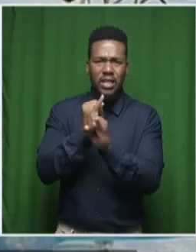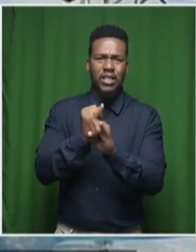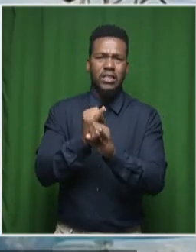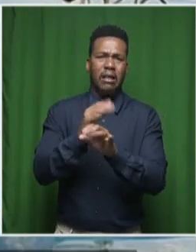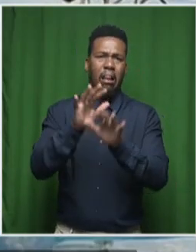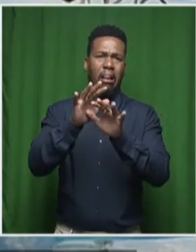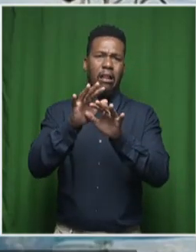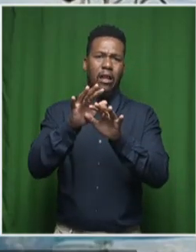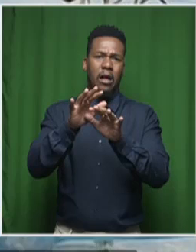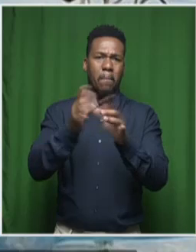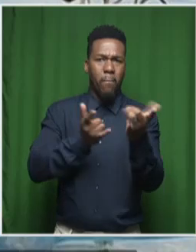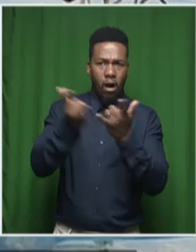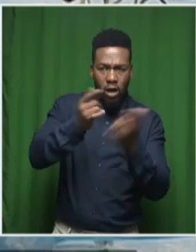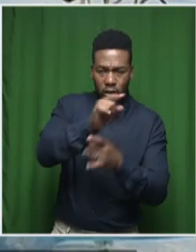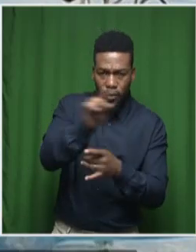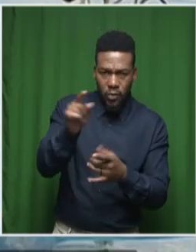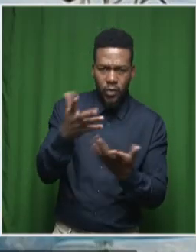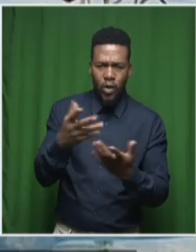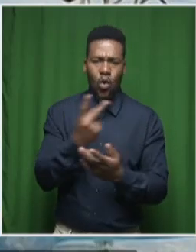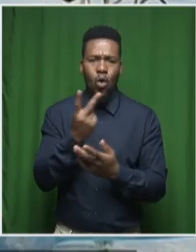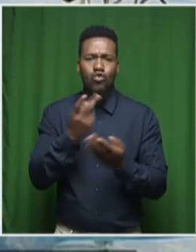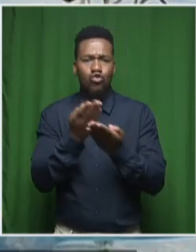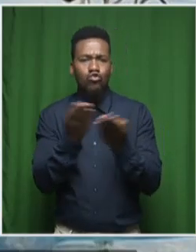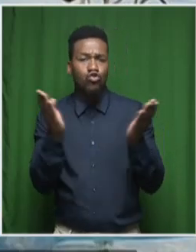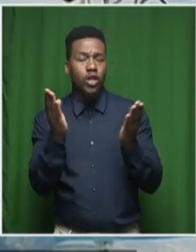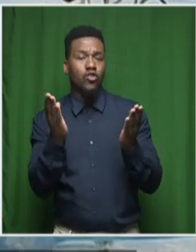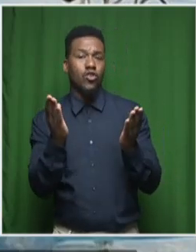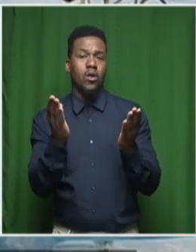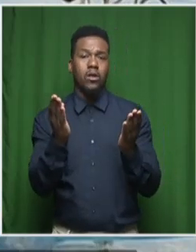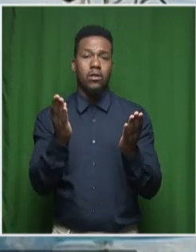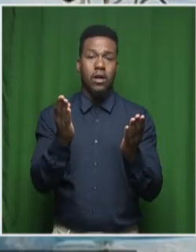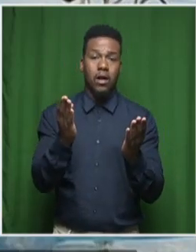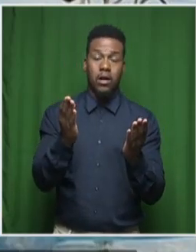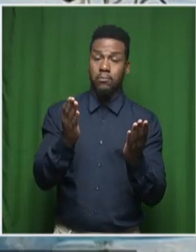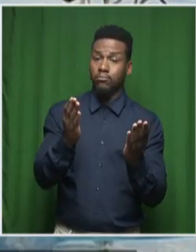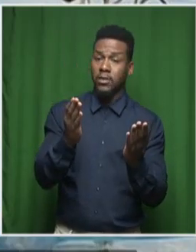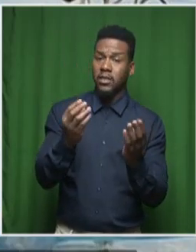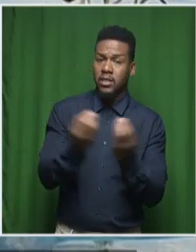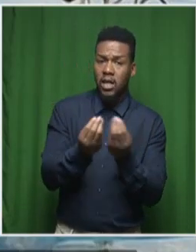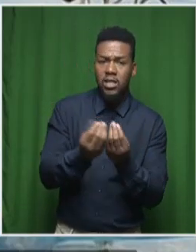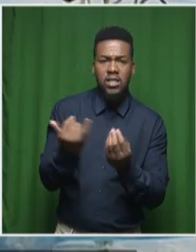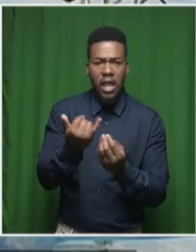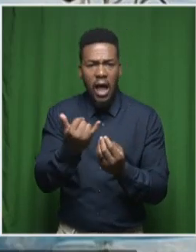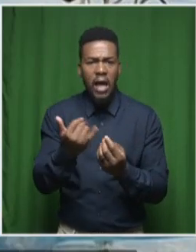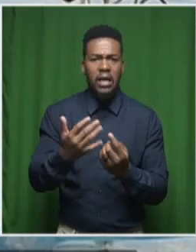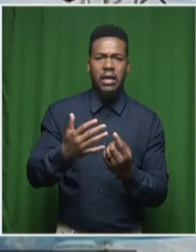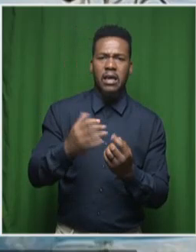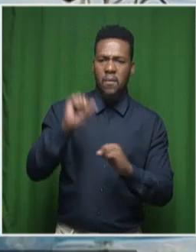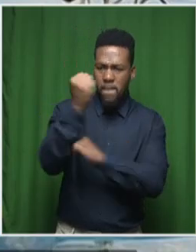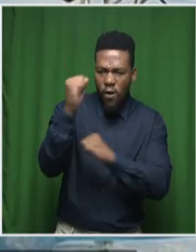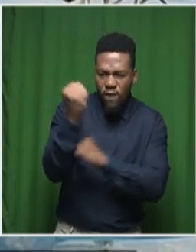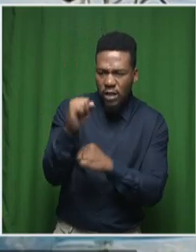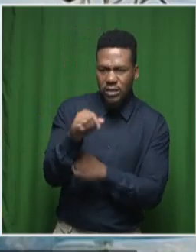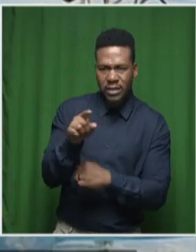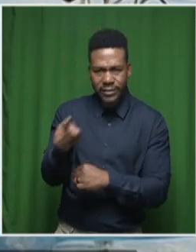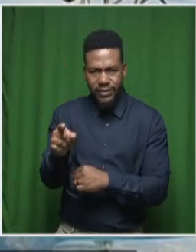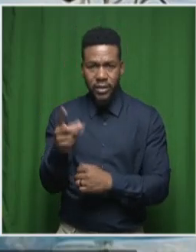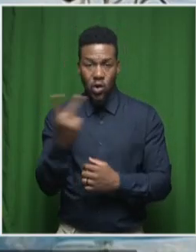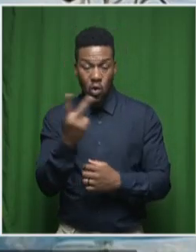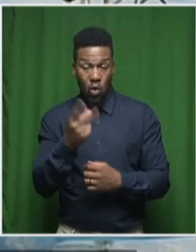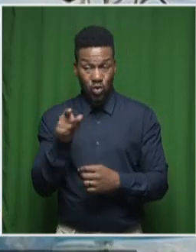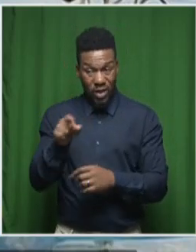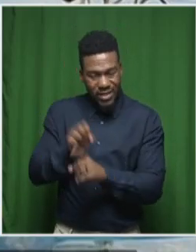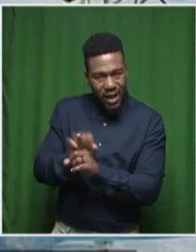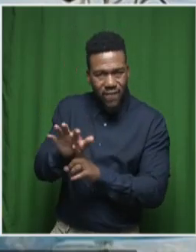general performance of industries such as manufacturing, which is heavily affected by, of course, energy availability, and transport